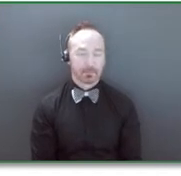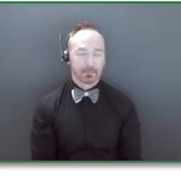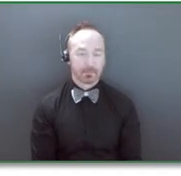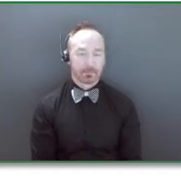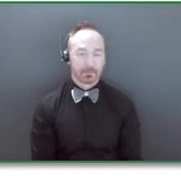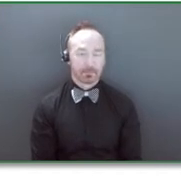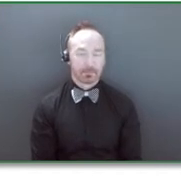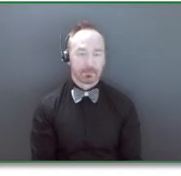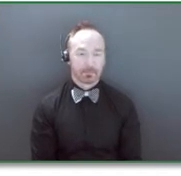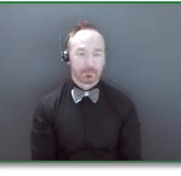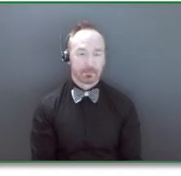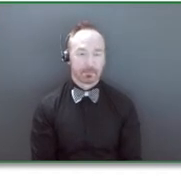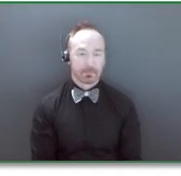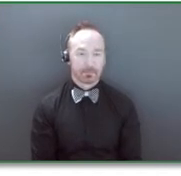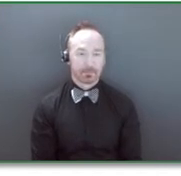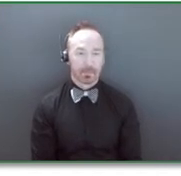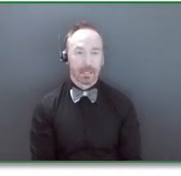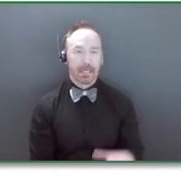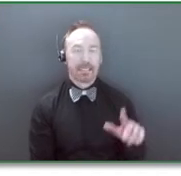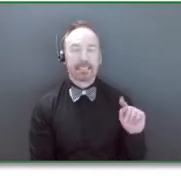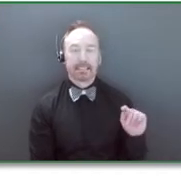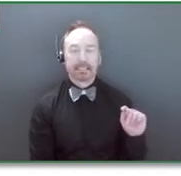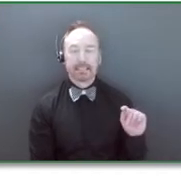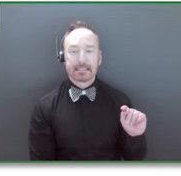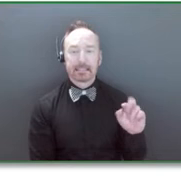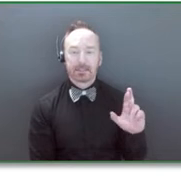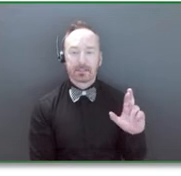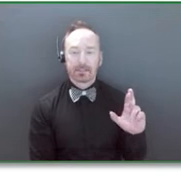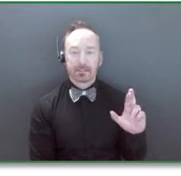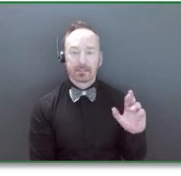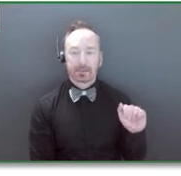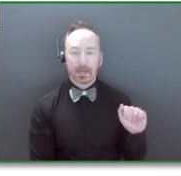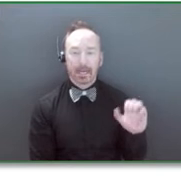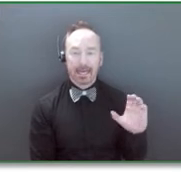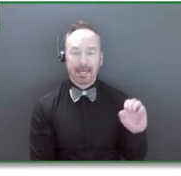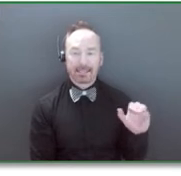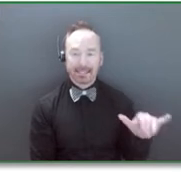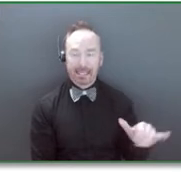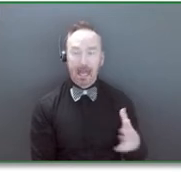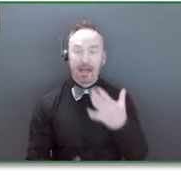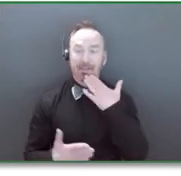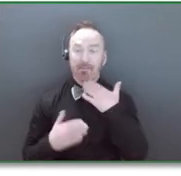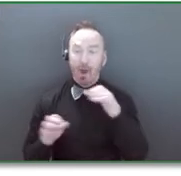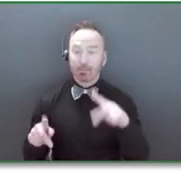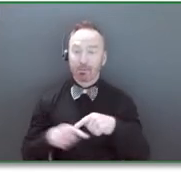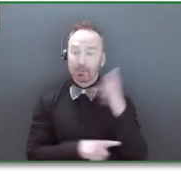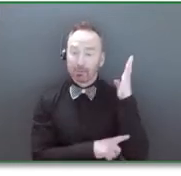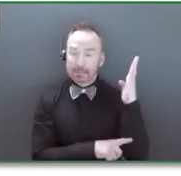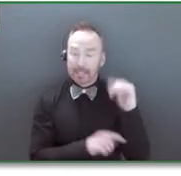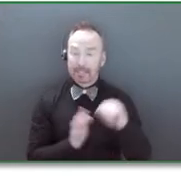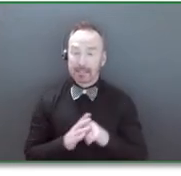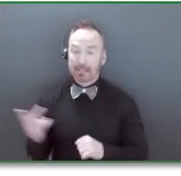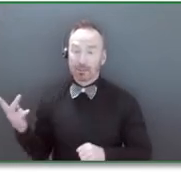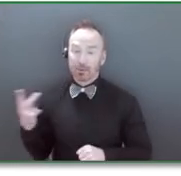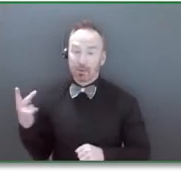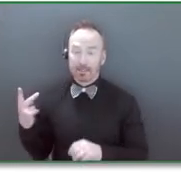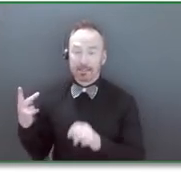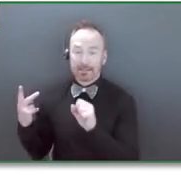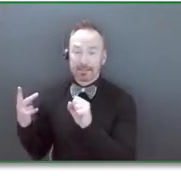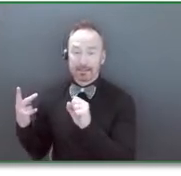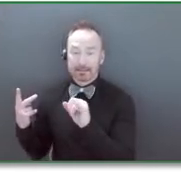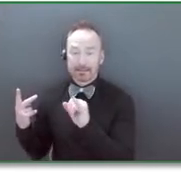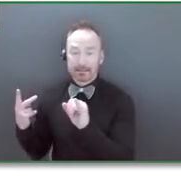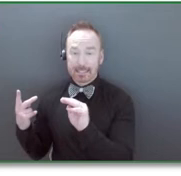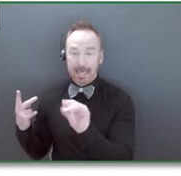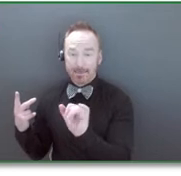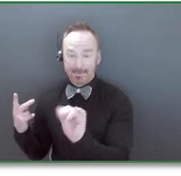Thank you for the opportunity to present on this policy development that Simon and I were involved in. You'll note that Simon can't work out what 90 seconds